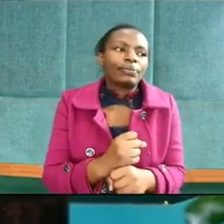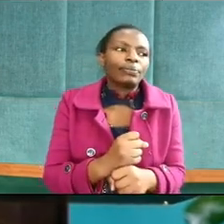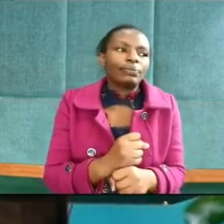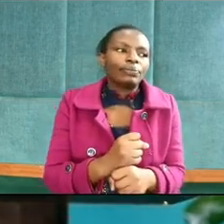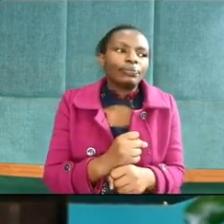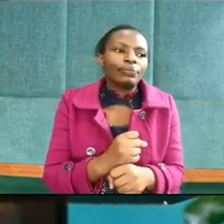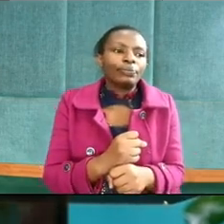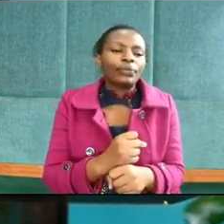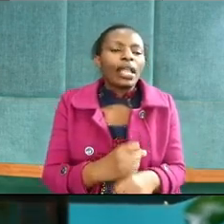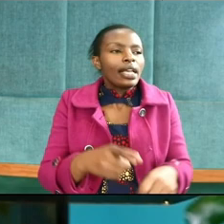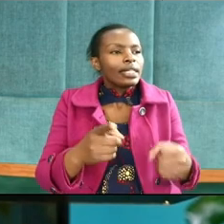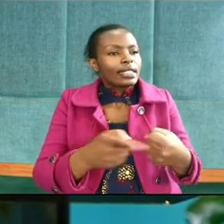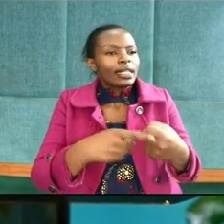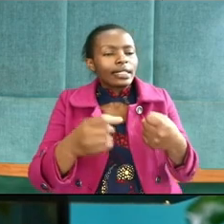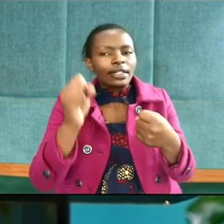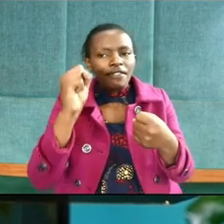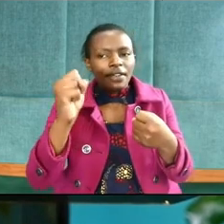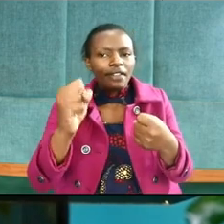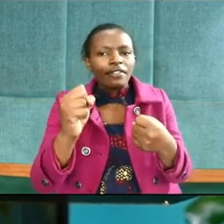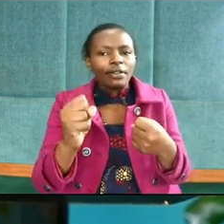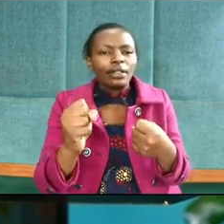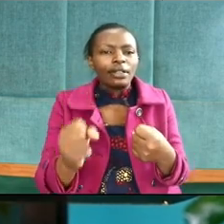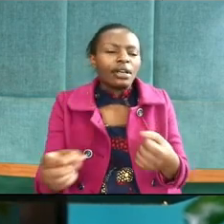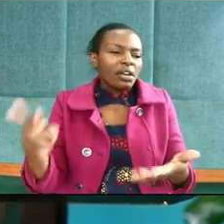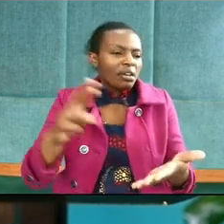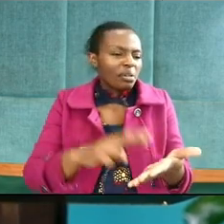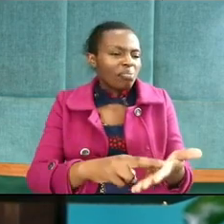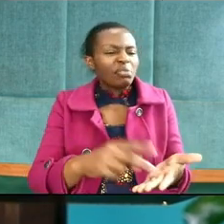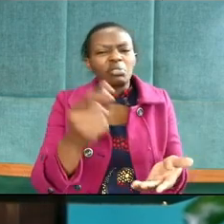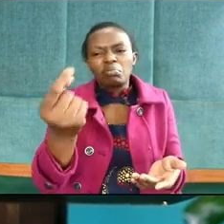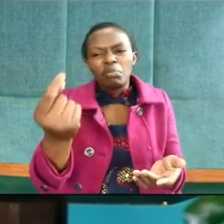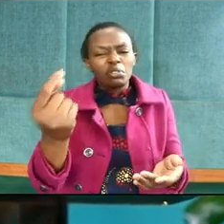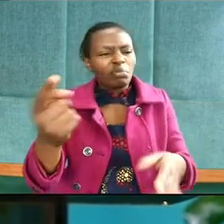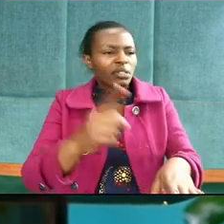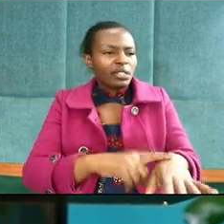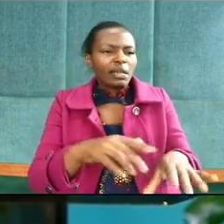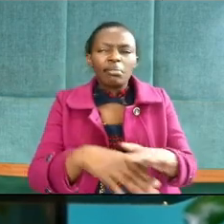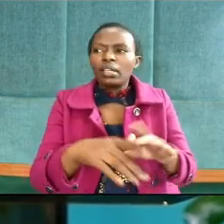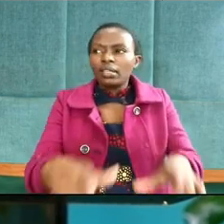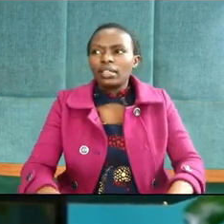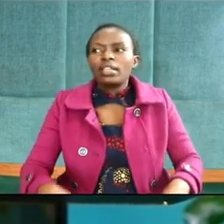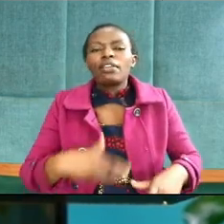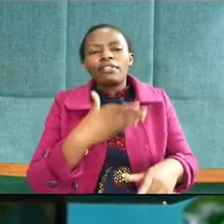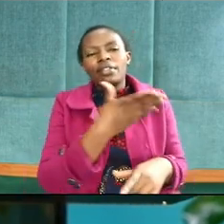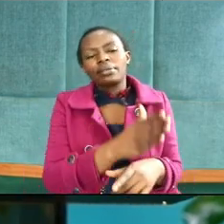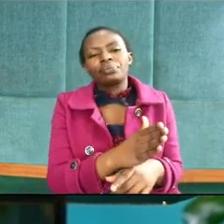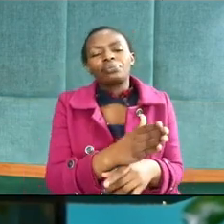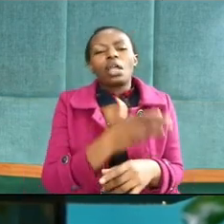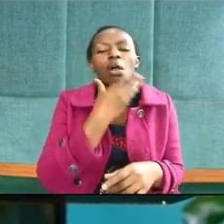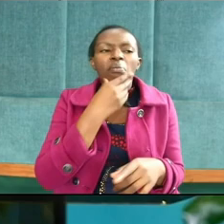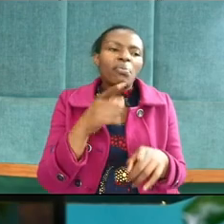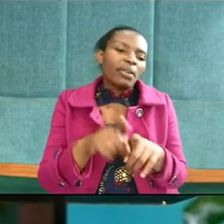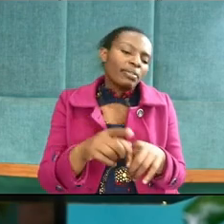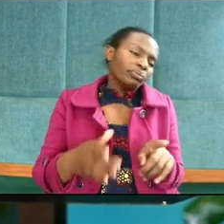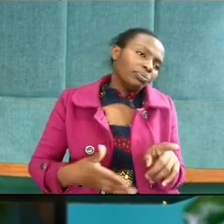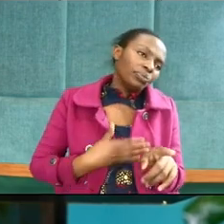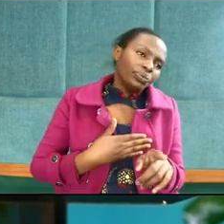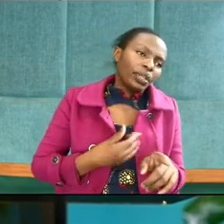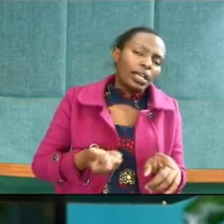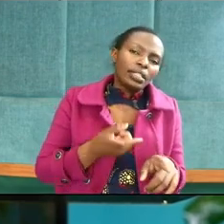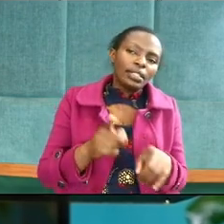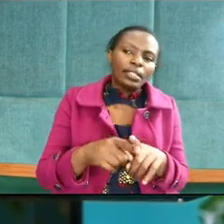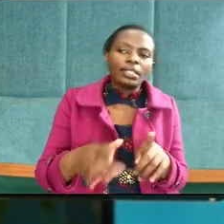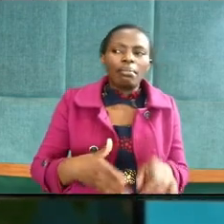at least sometime in their lives. But I want also to suggest, my brothers and sisters,